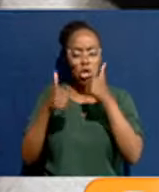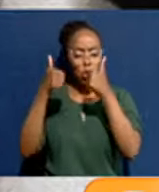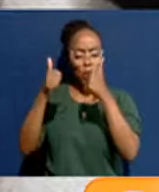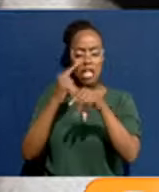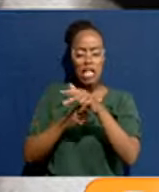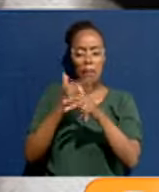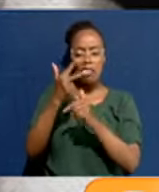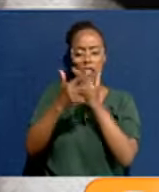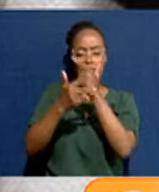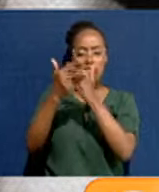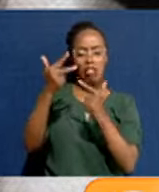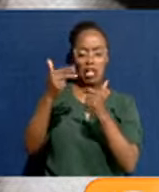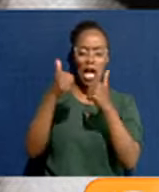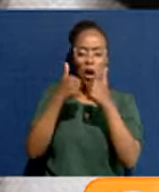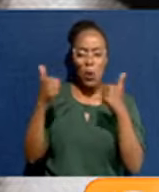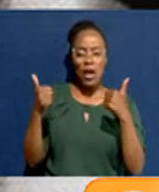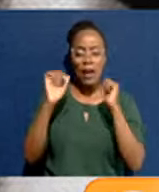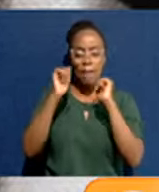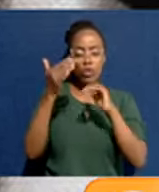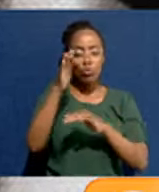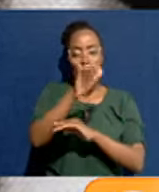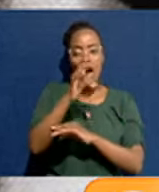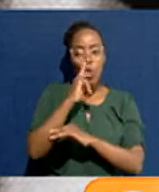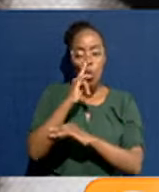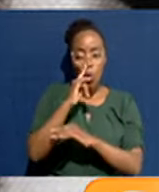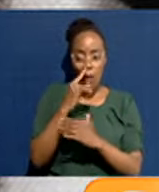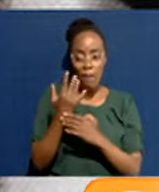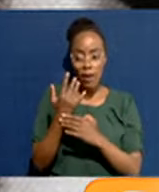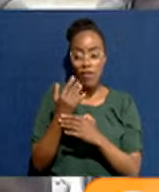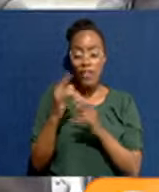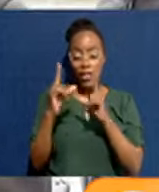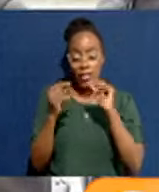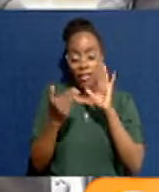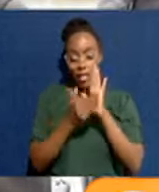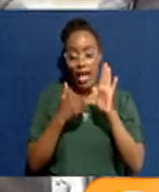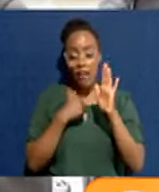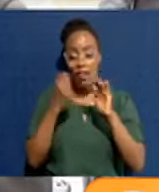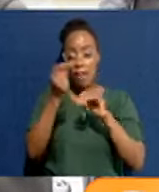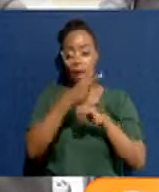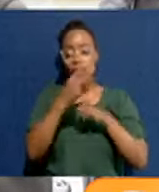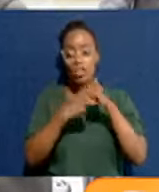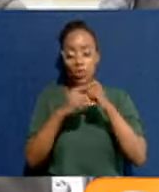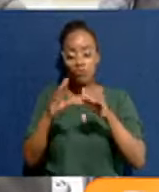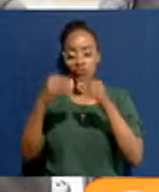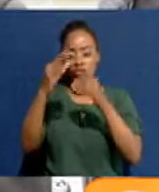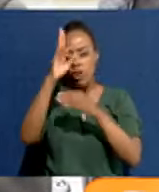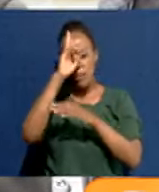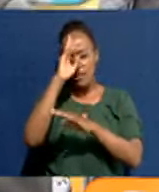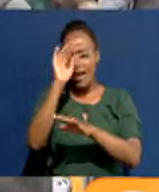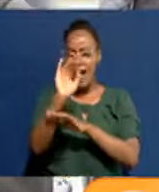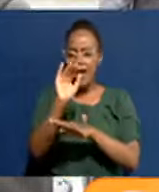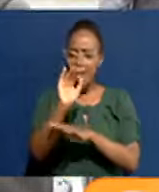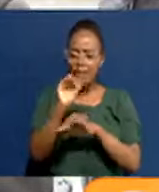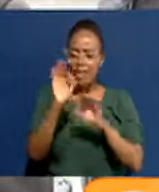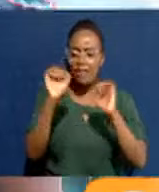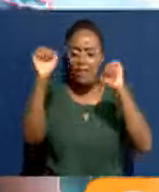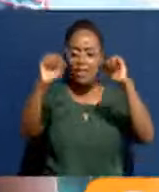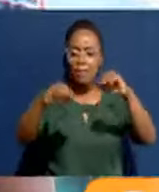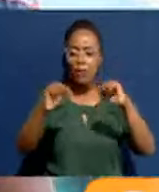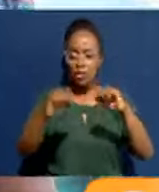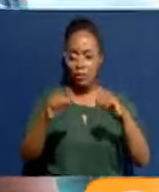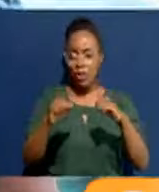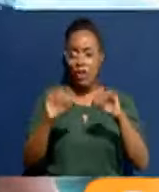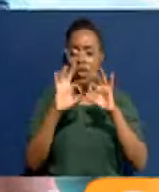tatu na wanaweza kuja nyumbani June. Sasa hiyo text niko nayo. Nimepeleka polisi nikajaribu kuwauliza kama inawezekana.